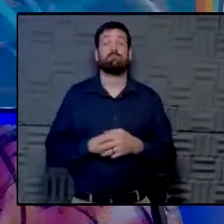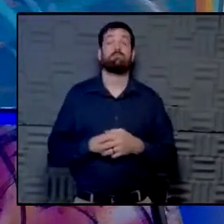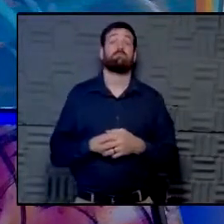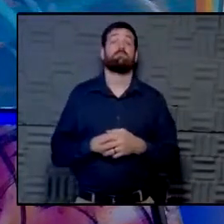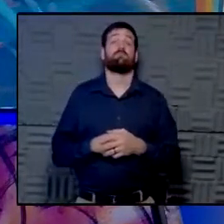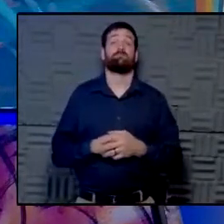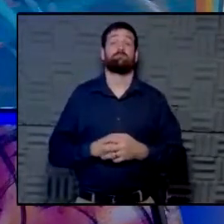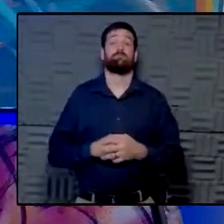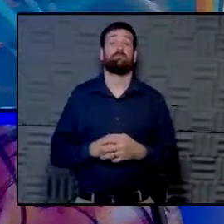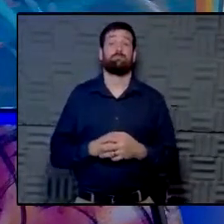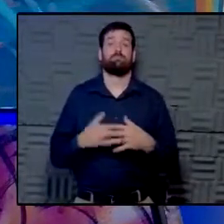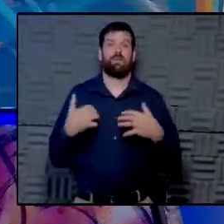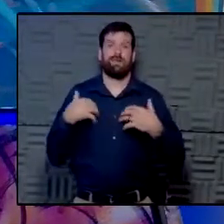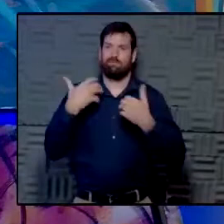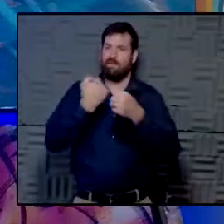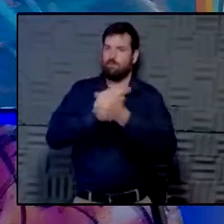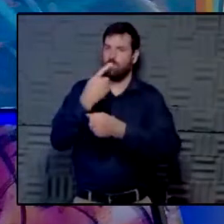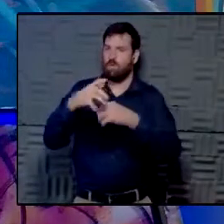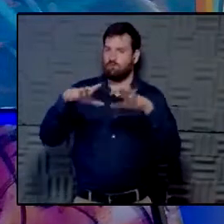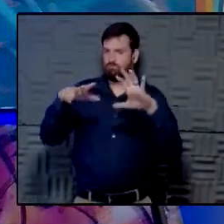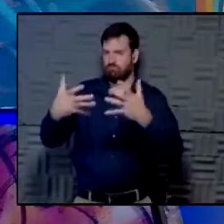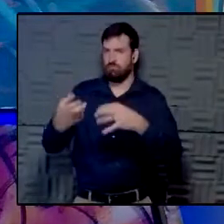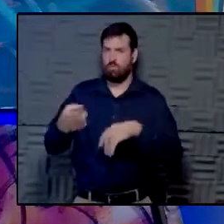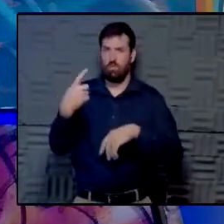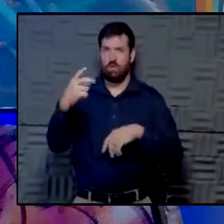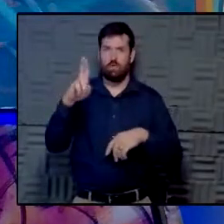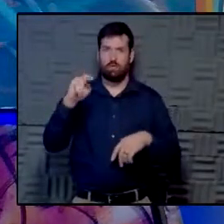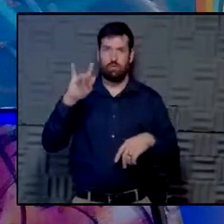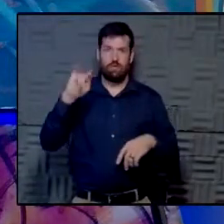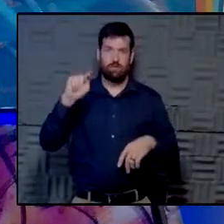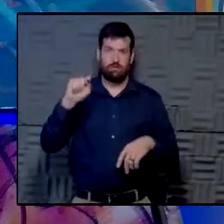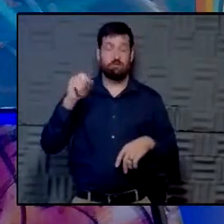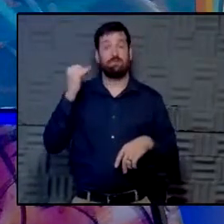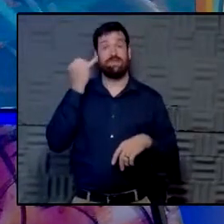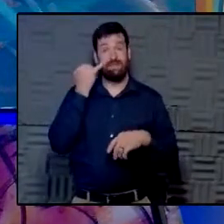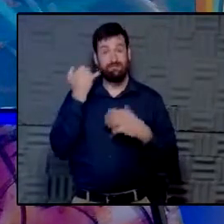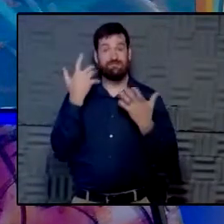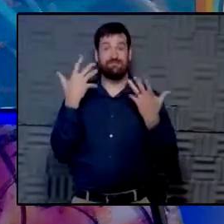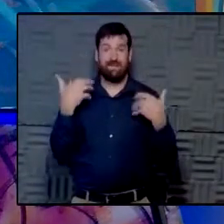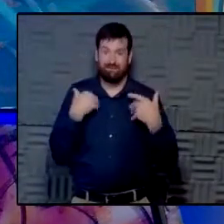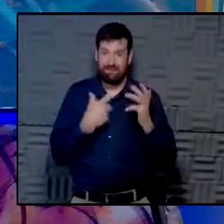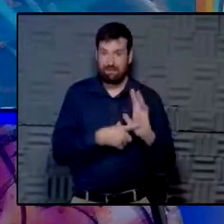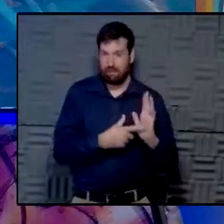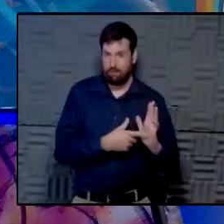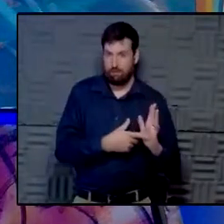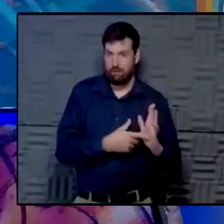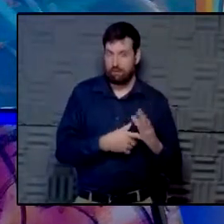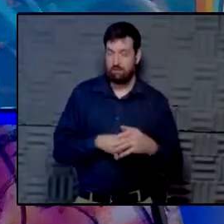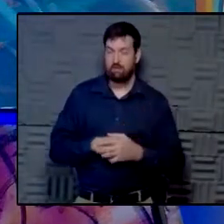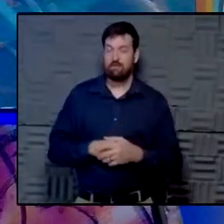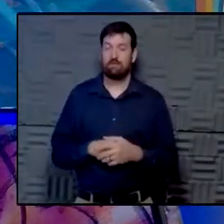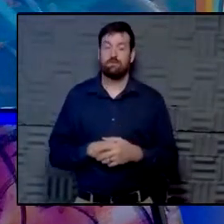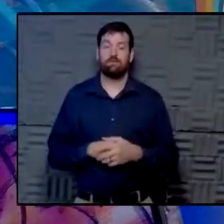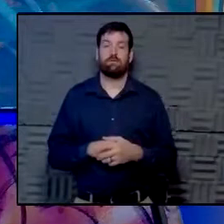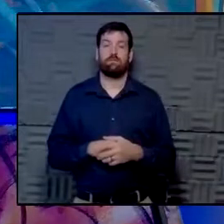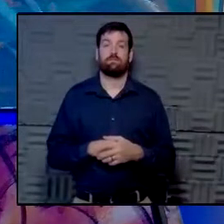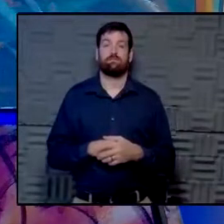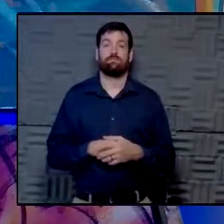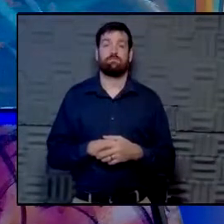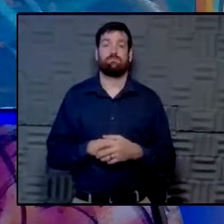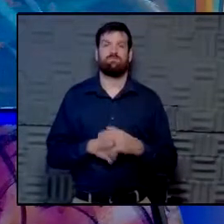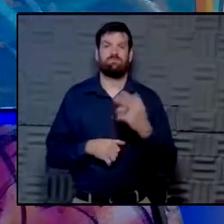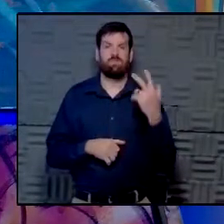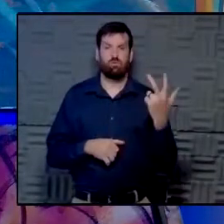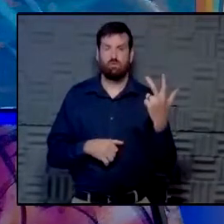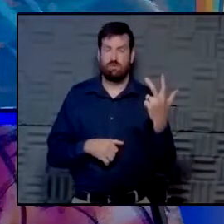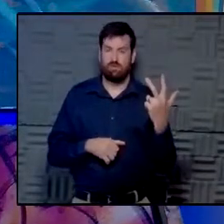have everybody housed in one unit. That is our cohort unit for those that are symptomatic with COVID-19. And of those, 3